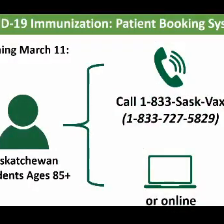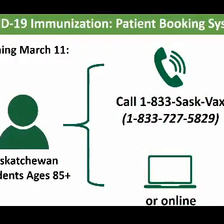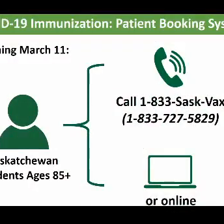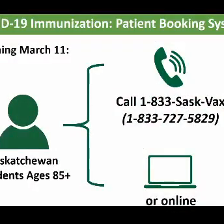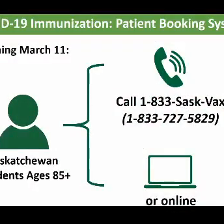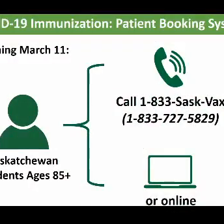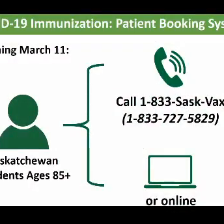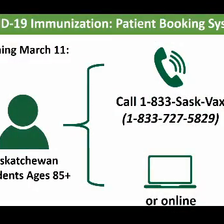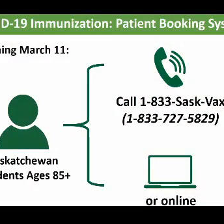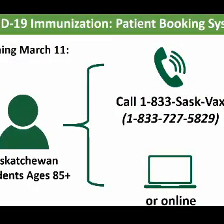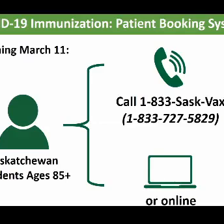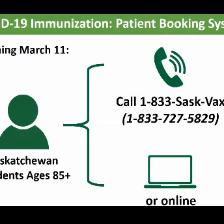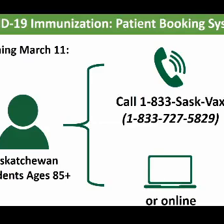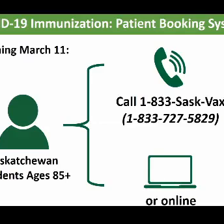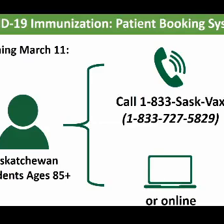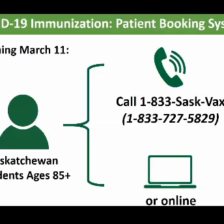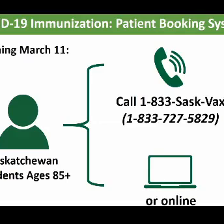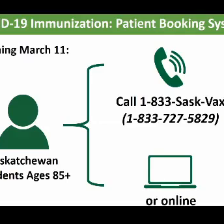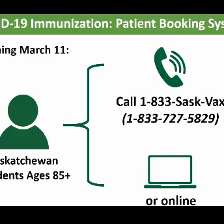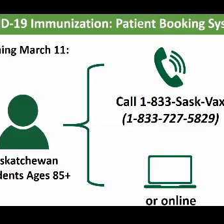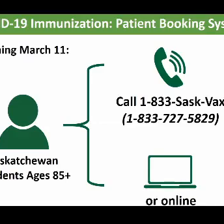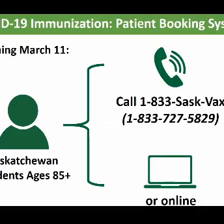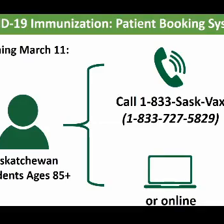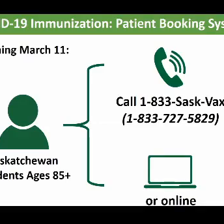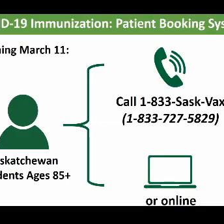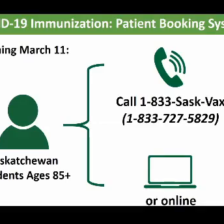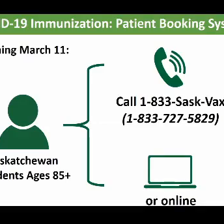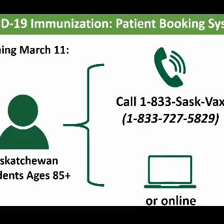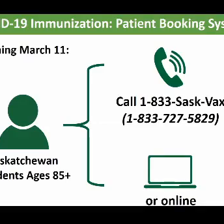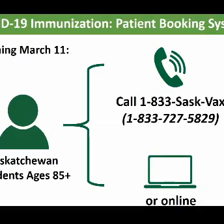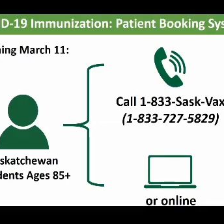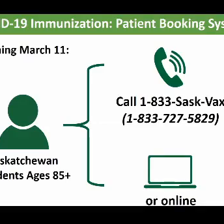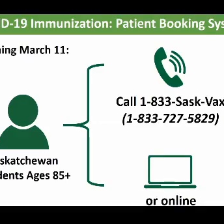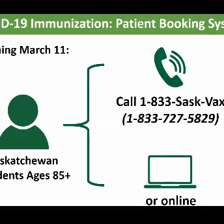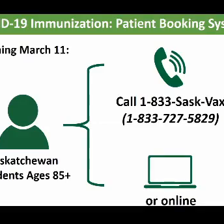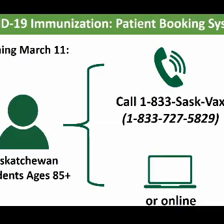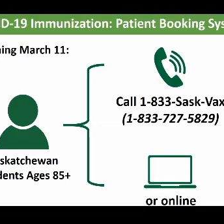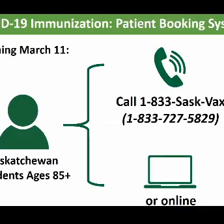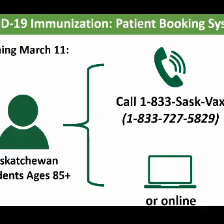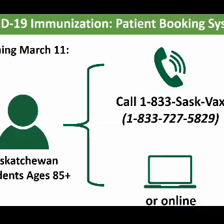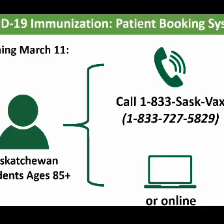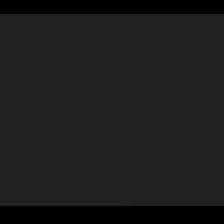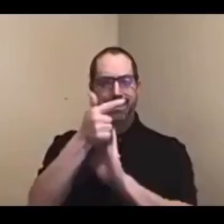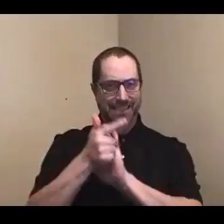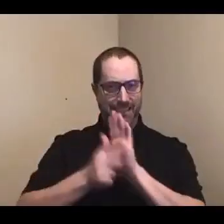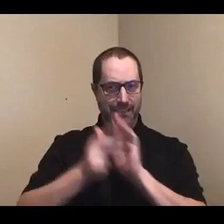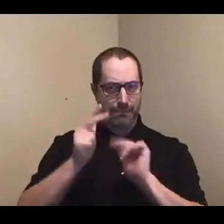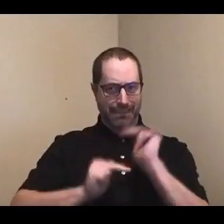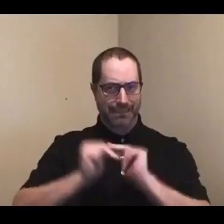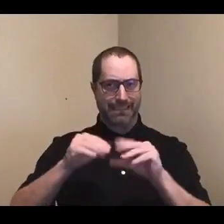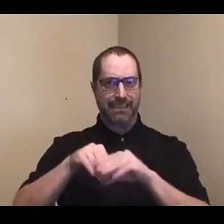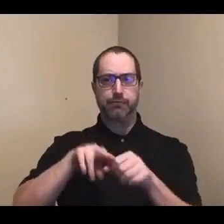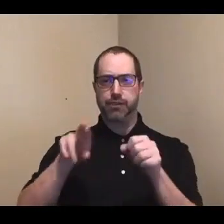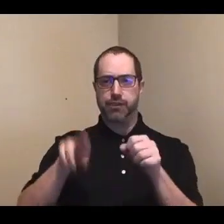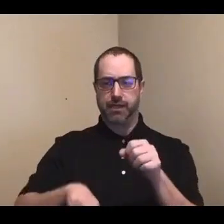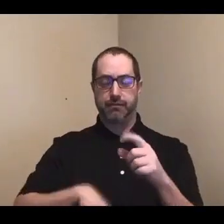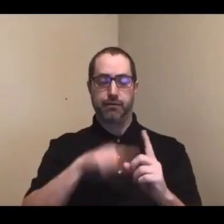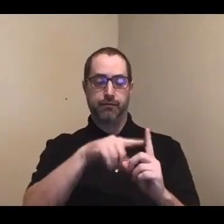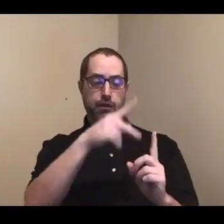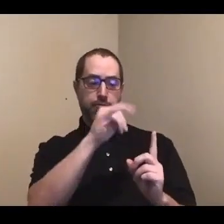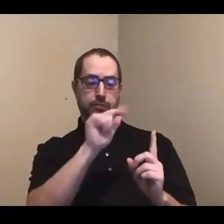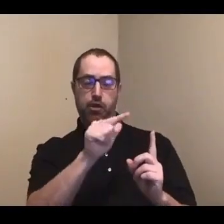thank you everyone for taking the time to join us today. From the Legislative Building in Regina, we have Health Minister Paul Merriman and SHA CEO